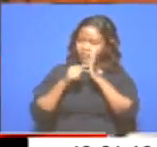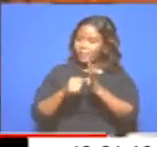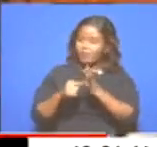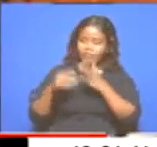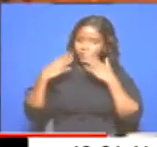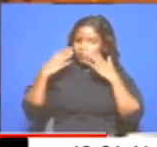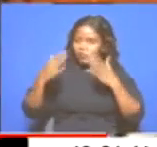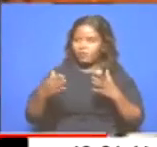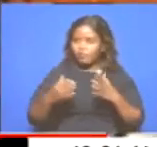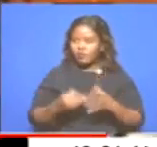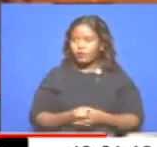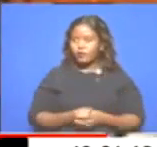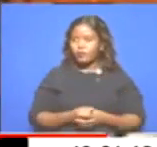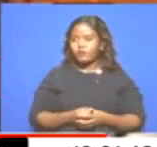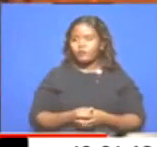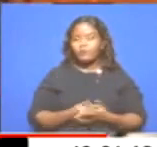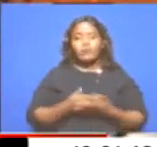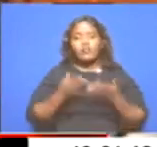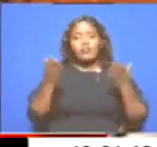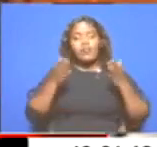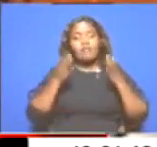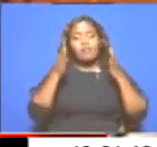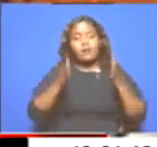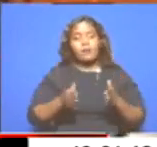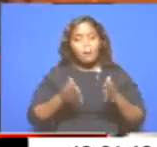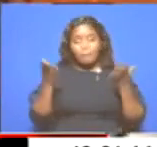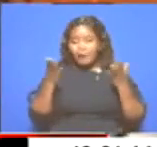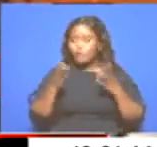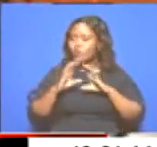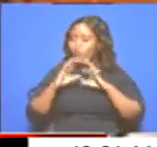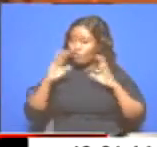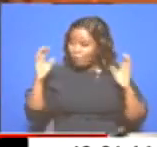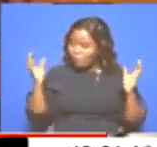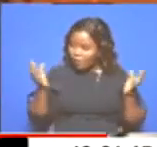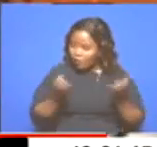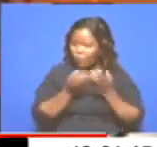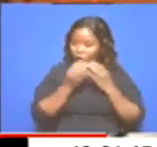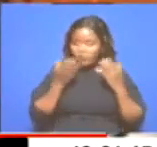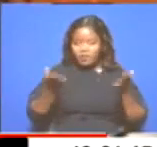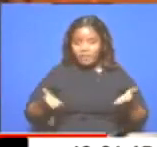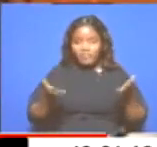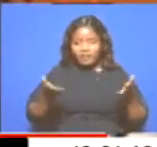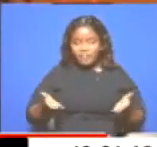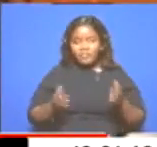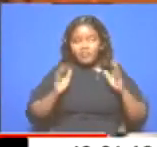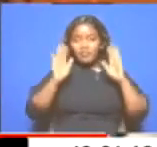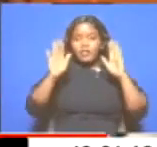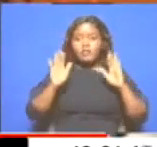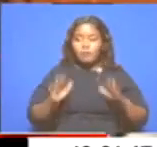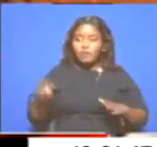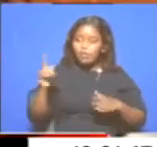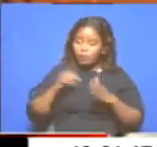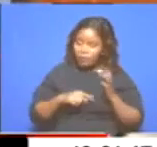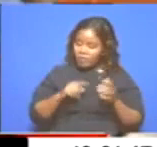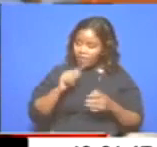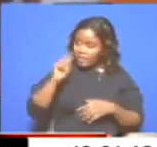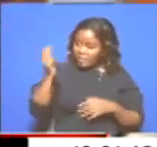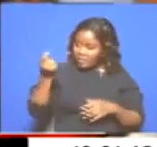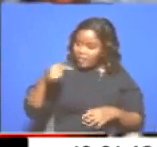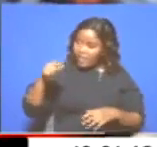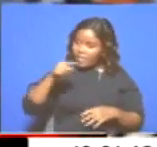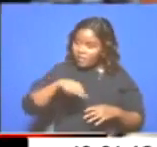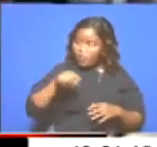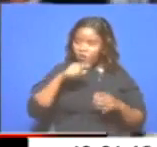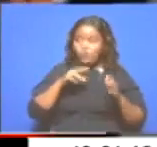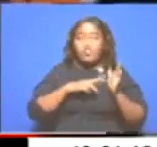much. Everyone on the globe is here, and it's important that Kenya, we also represented here, because